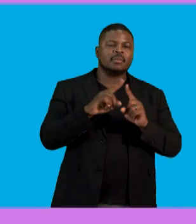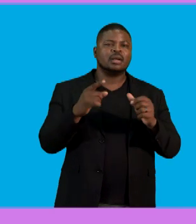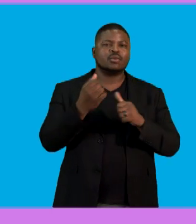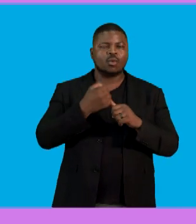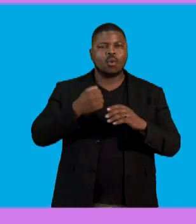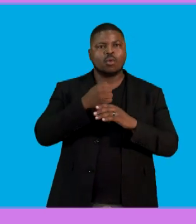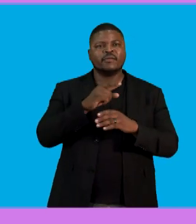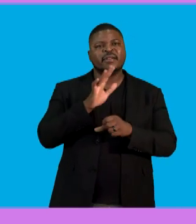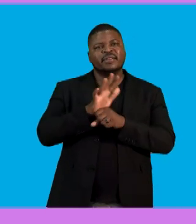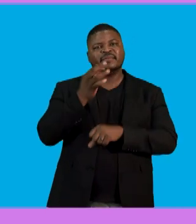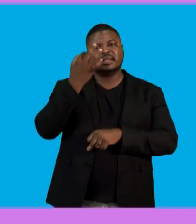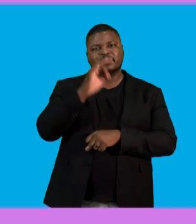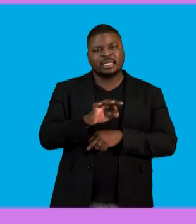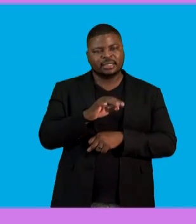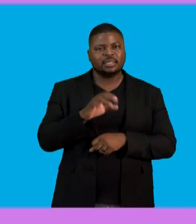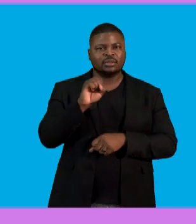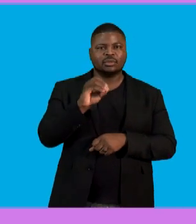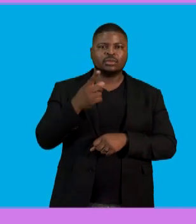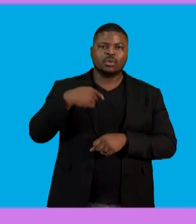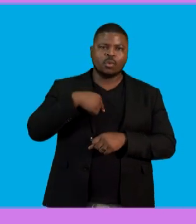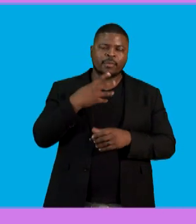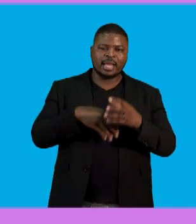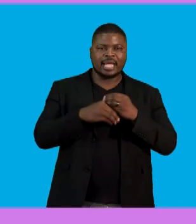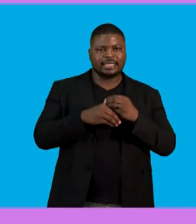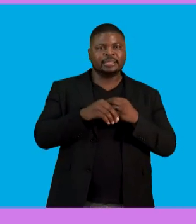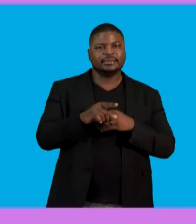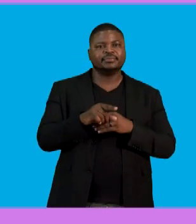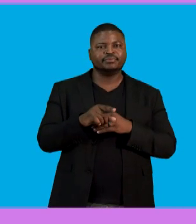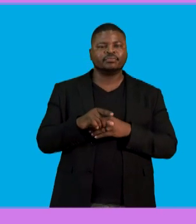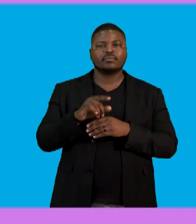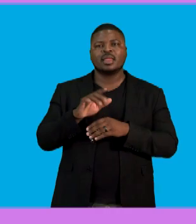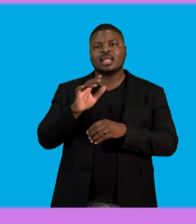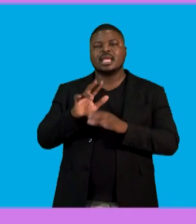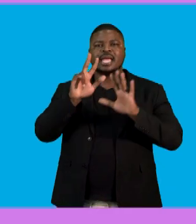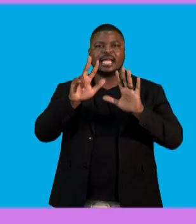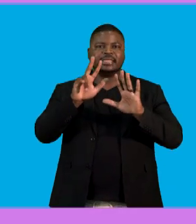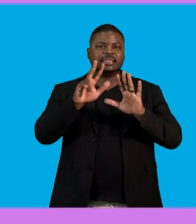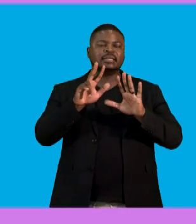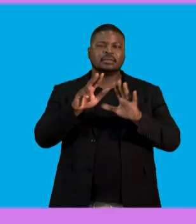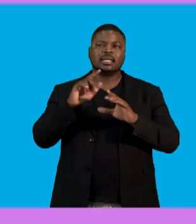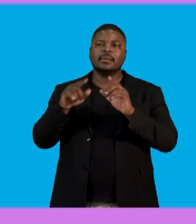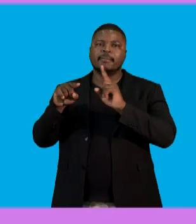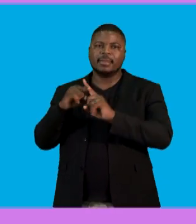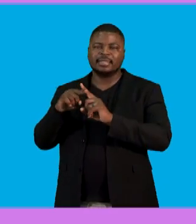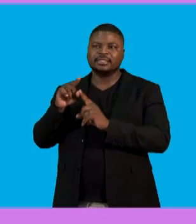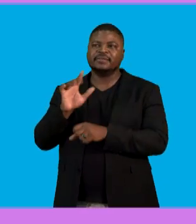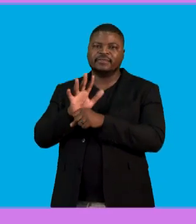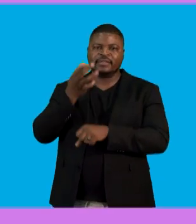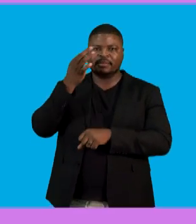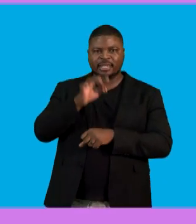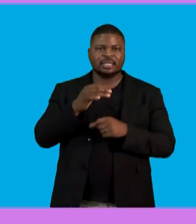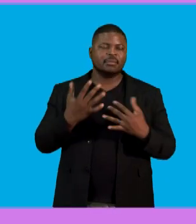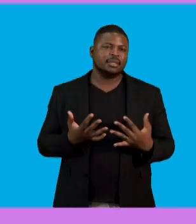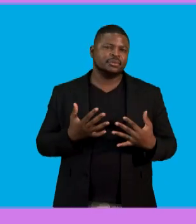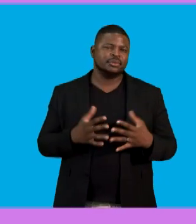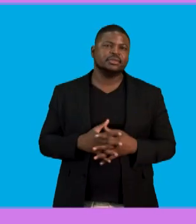do we do now? We add our minutes. So we'll say 8 minutes plus 15 minutes. What is 8 plus 5? Take your calculator. It